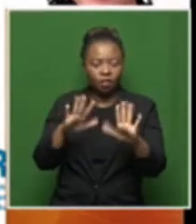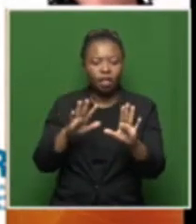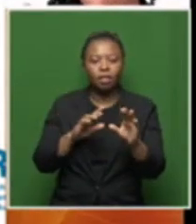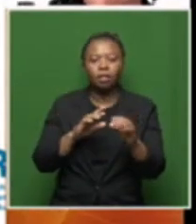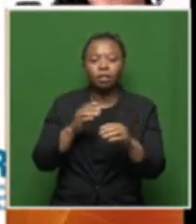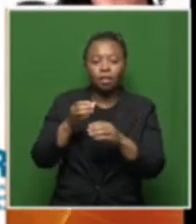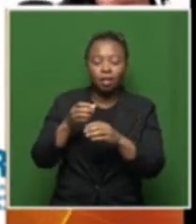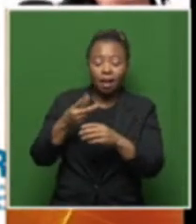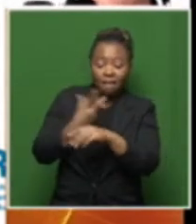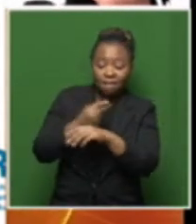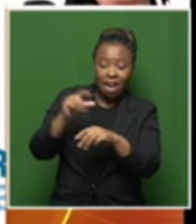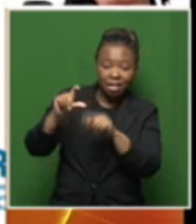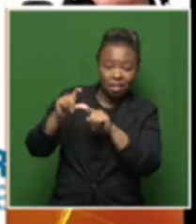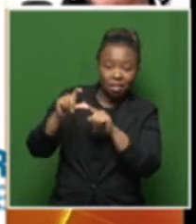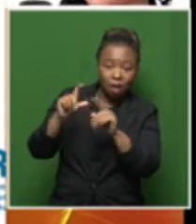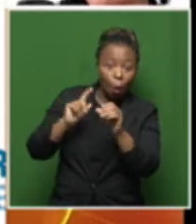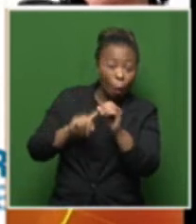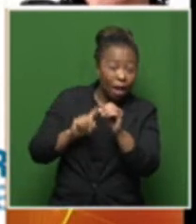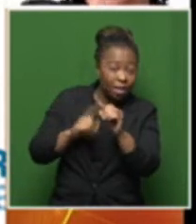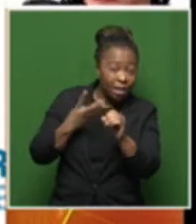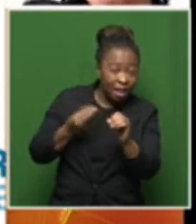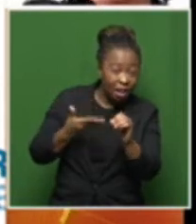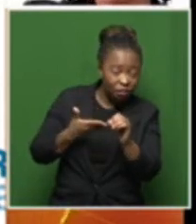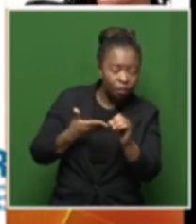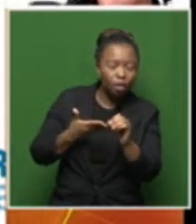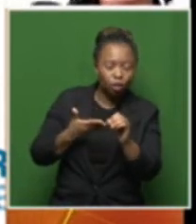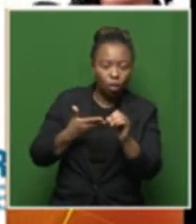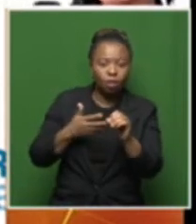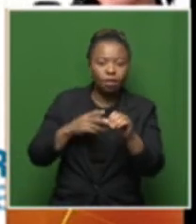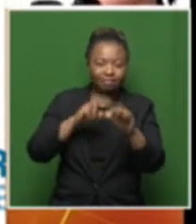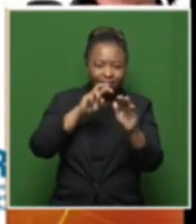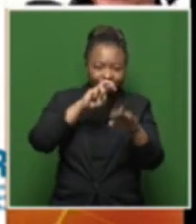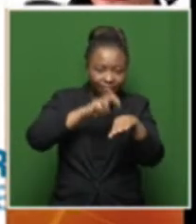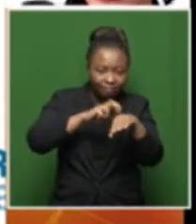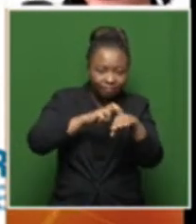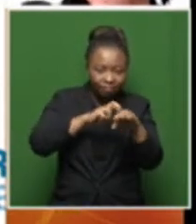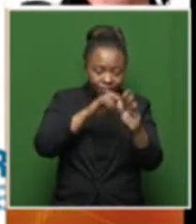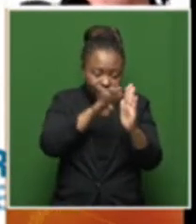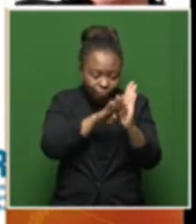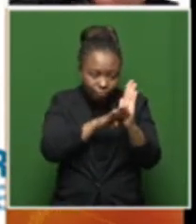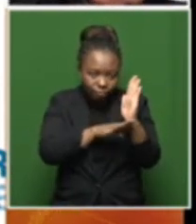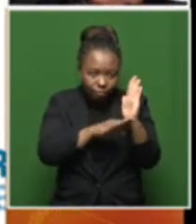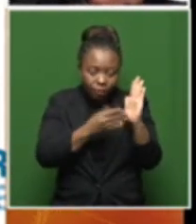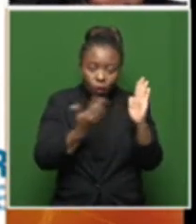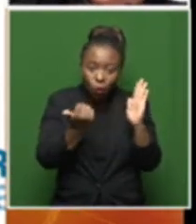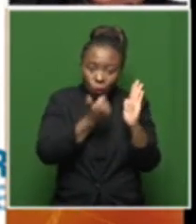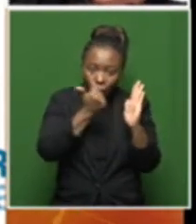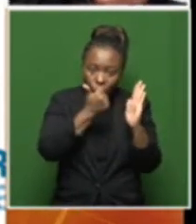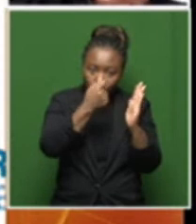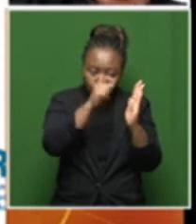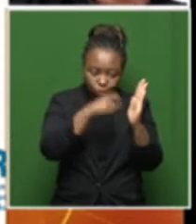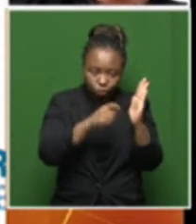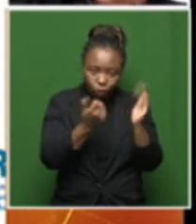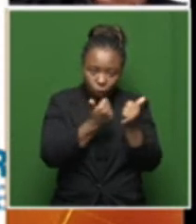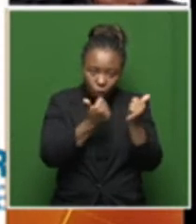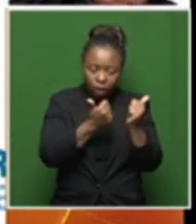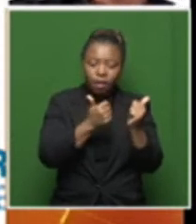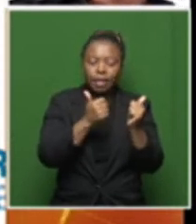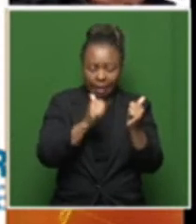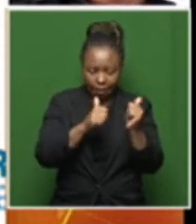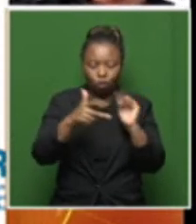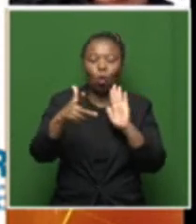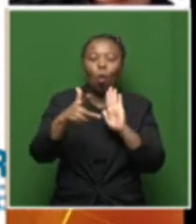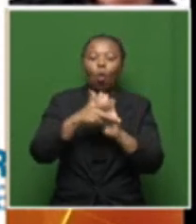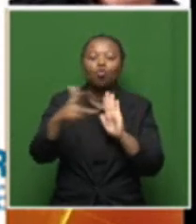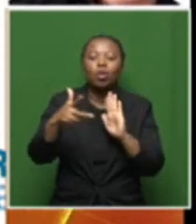the vaccine. And then if it meets all the requirements, we would then issue an authorization as indicated, whether it's Section 21